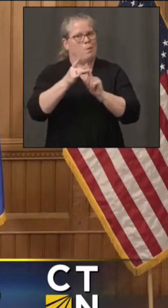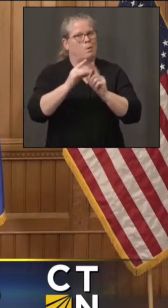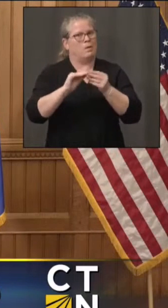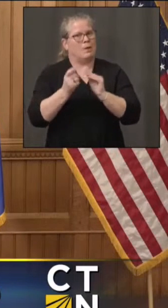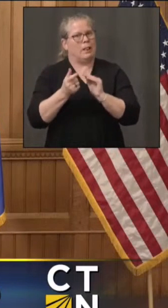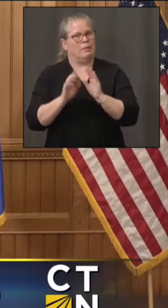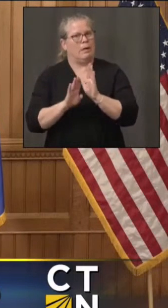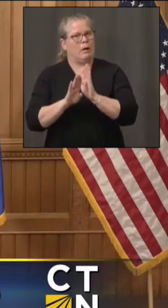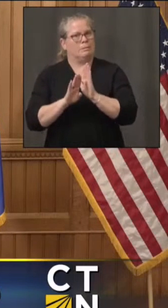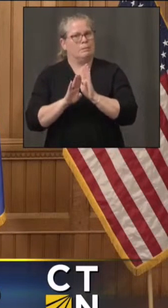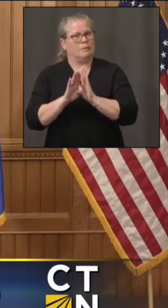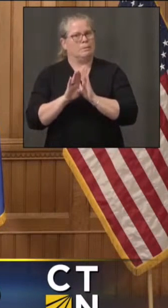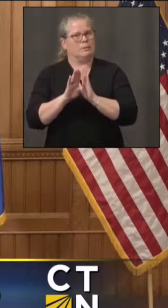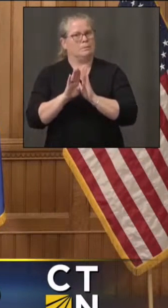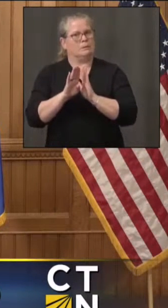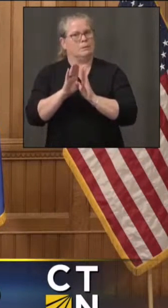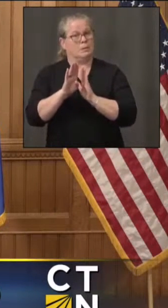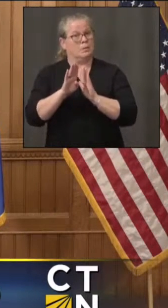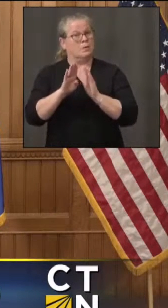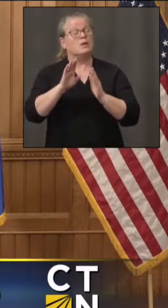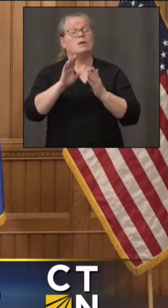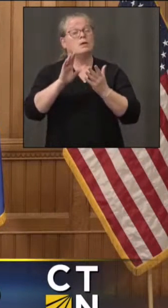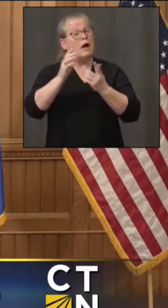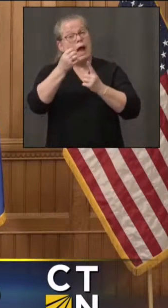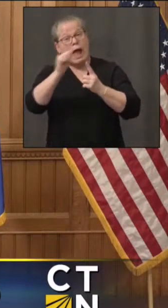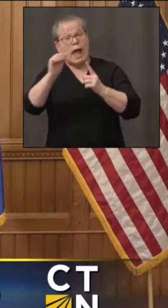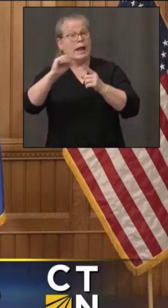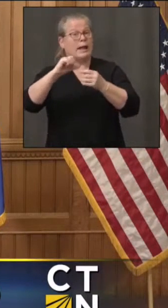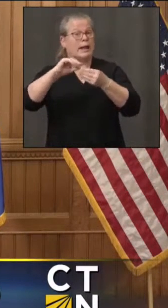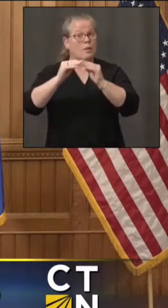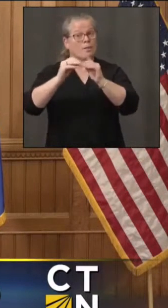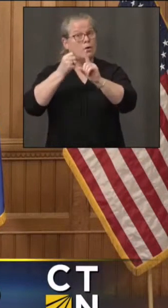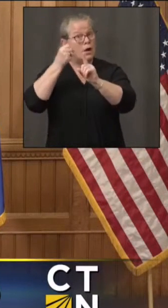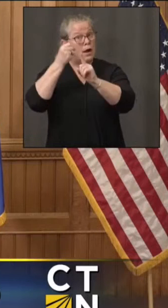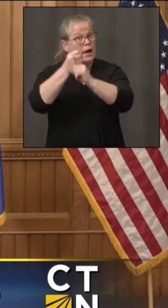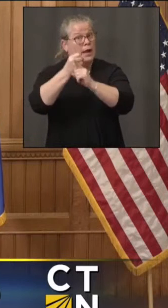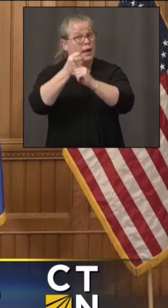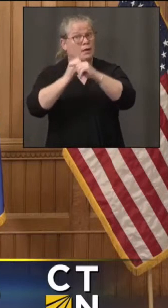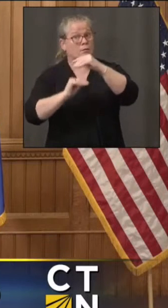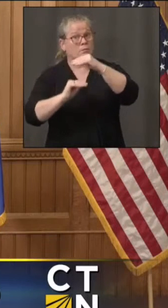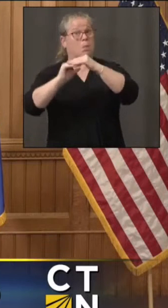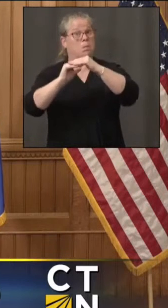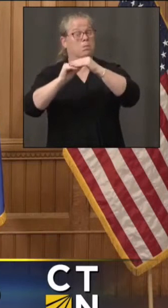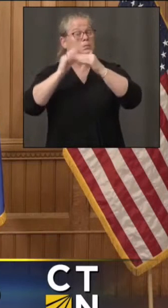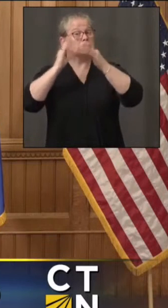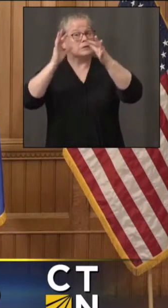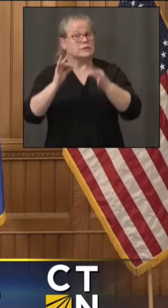where we'll start scaling back the phases or start closing down businesses again?